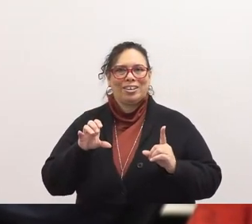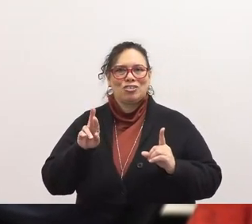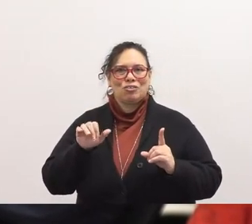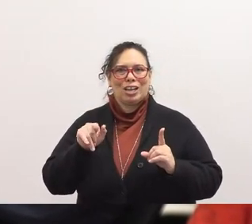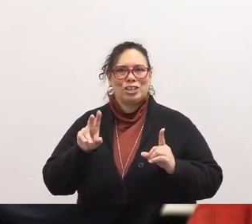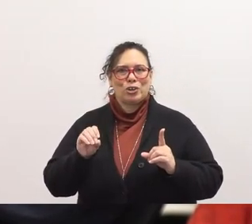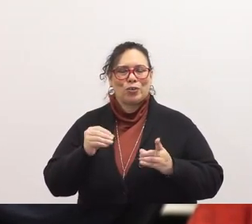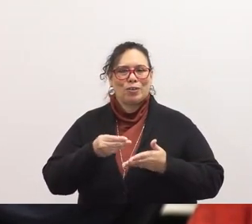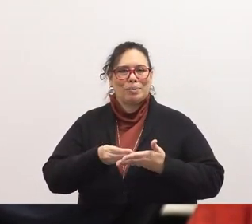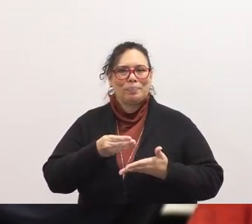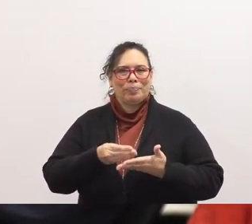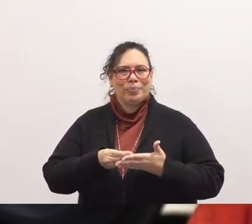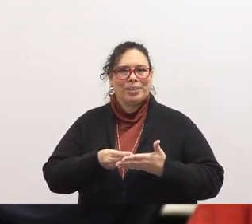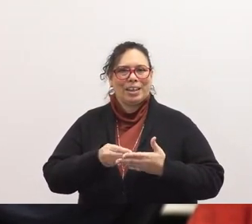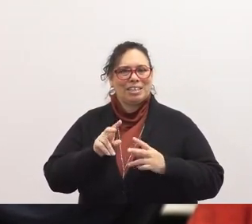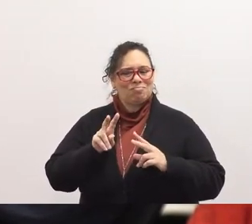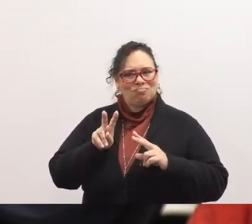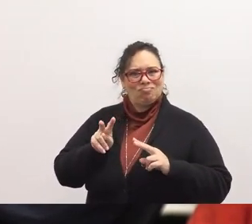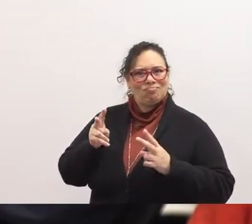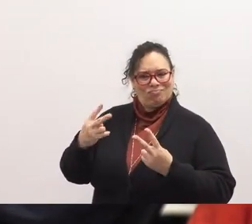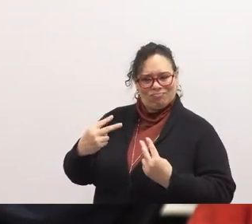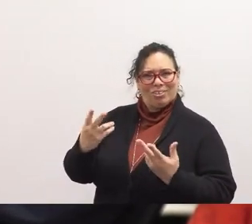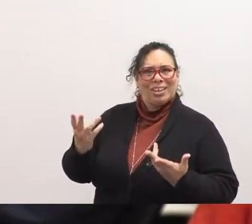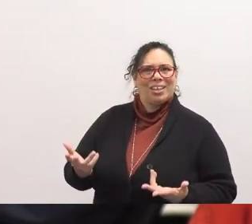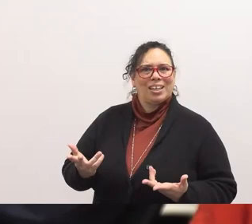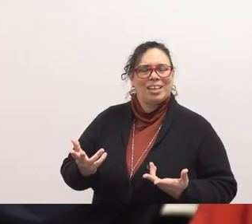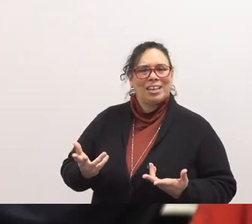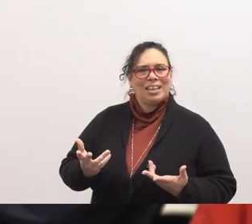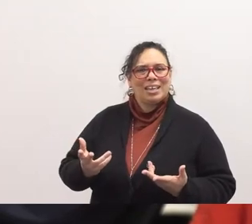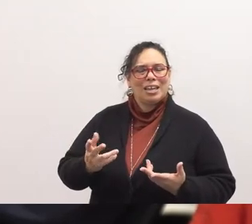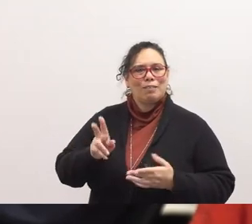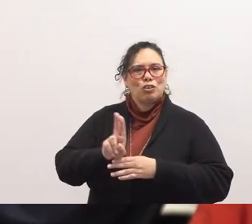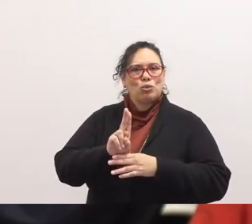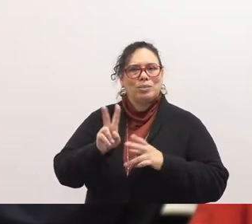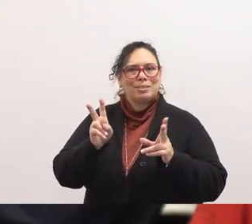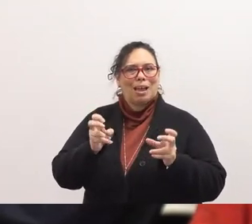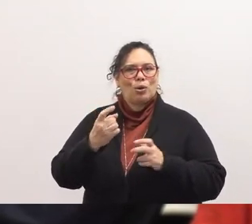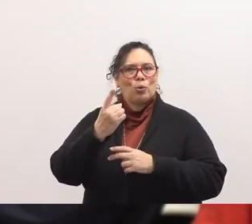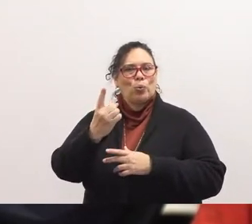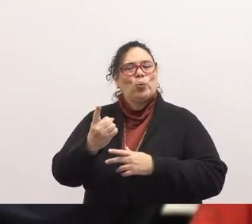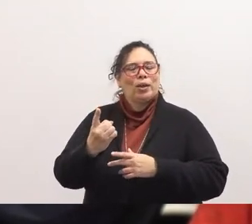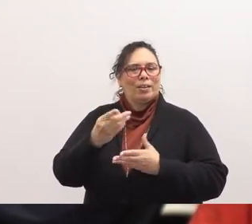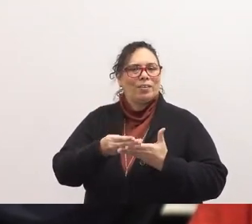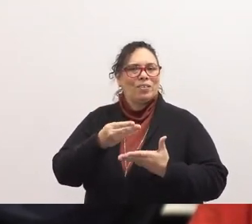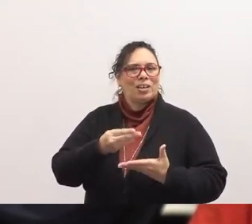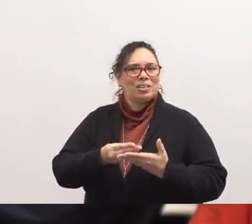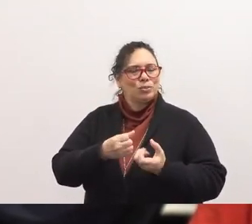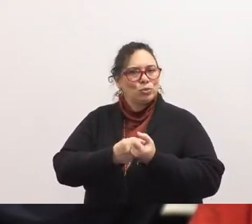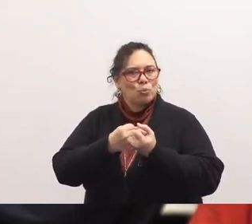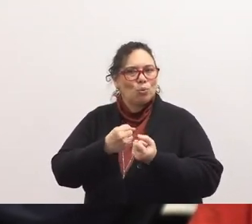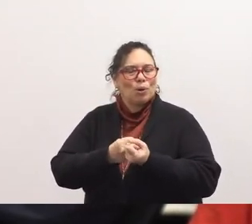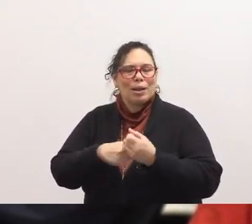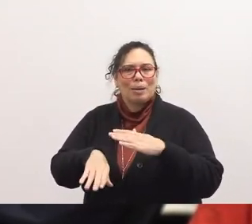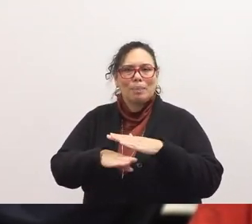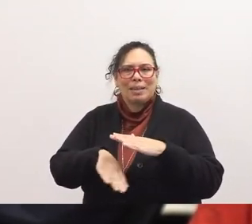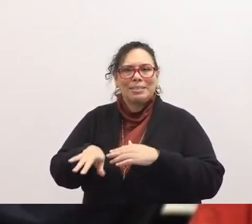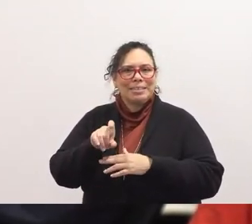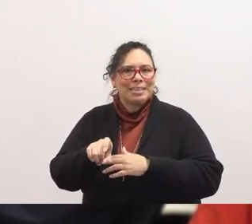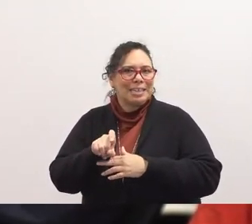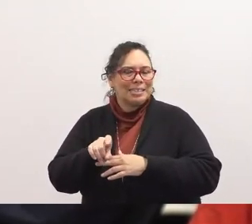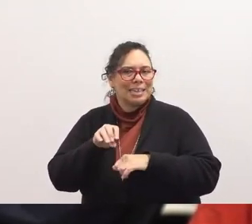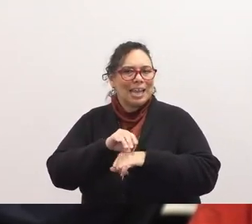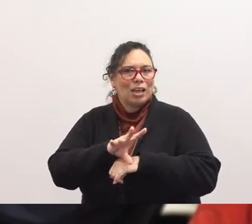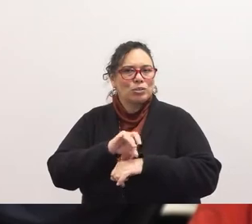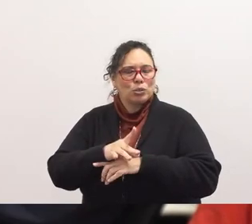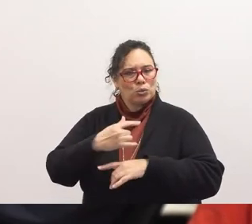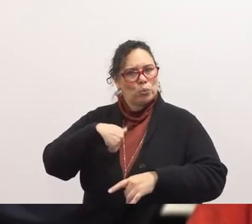grave injustice to our students and their families that schools have to use Title I funds to support basic needs for students such as counseling. As counselors, we are skilled